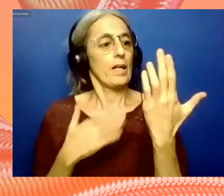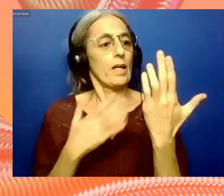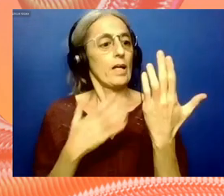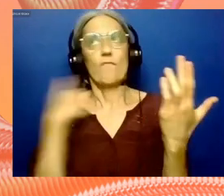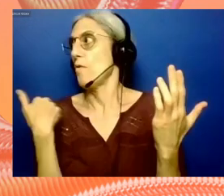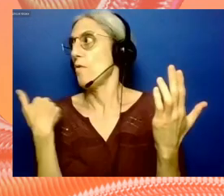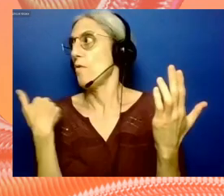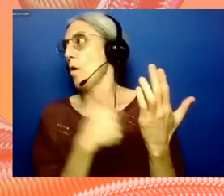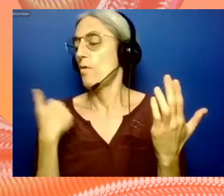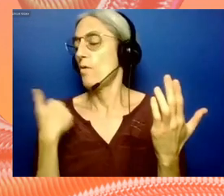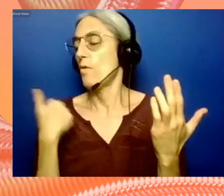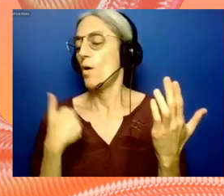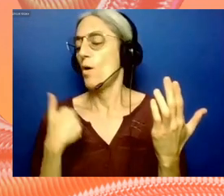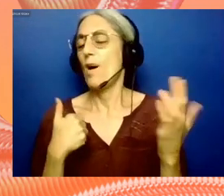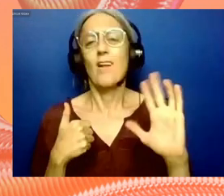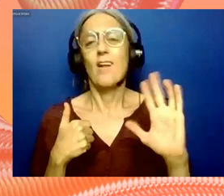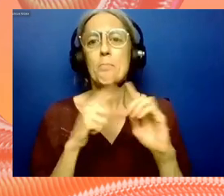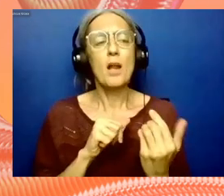now.